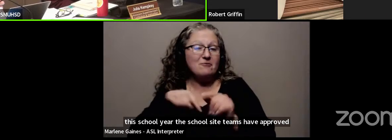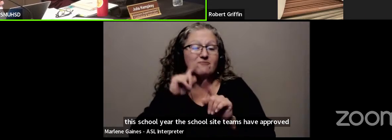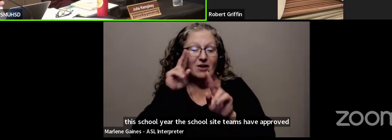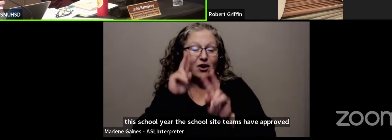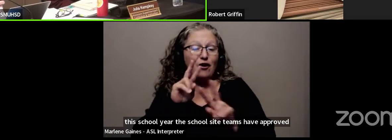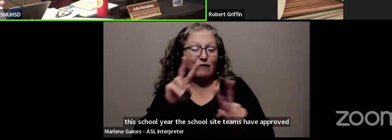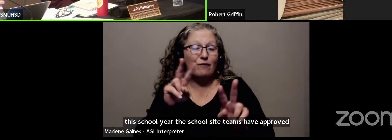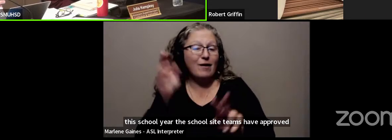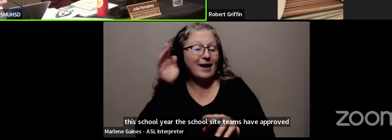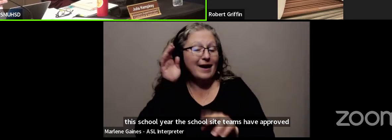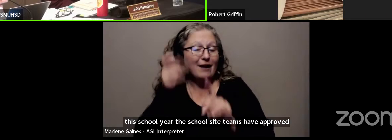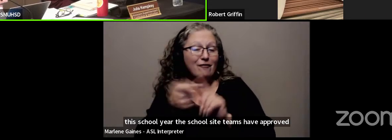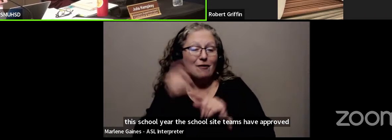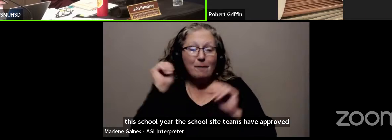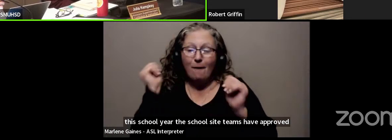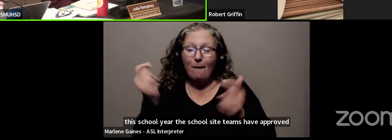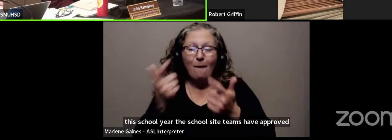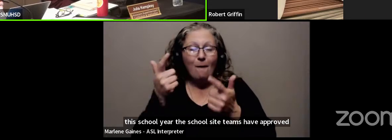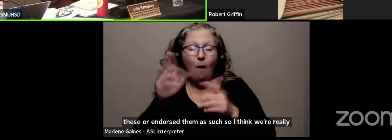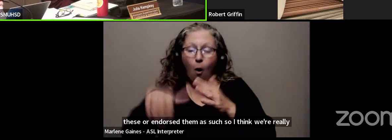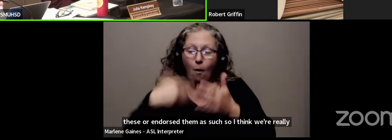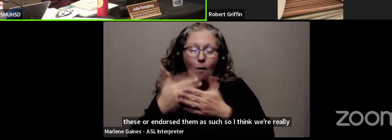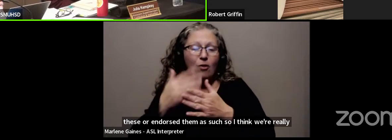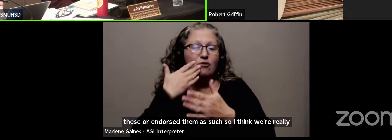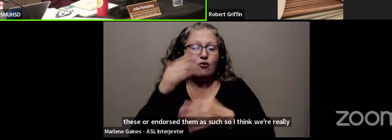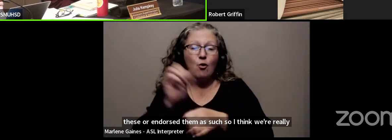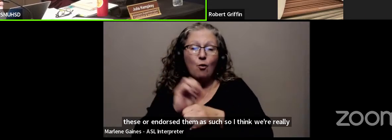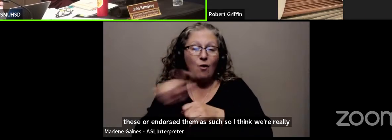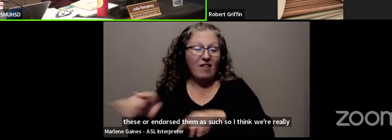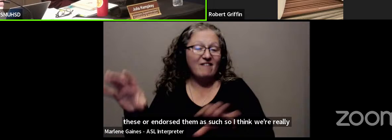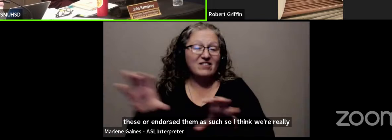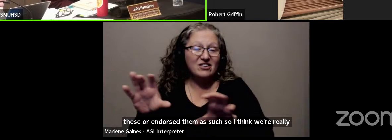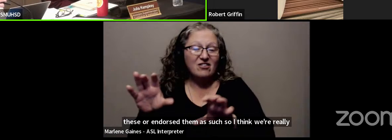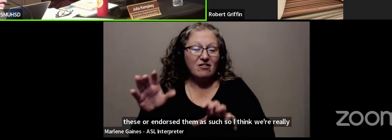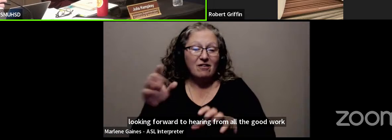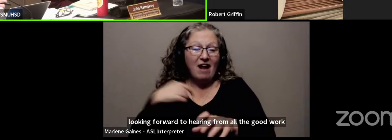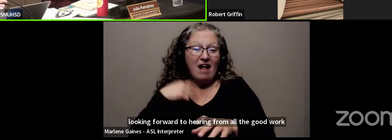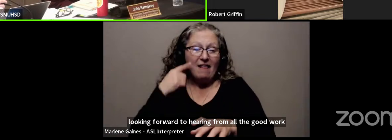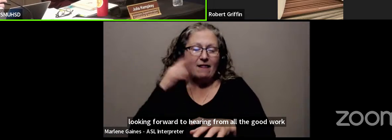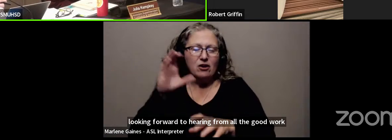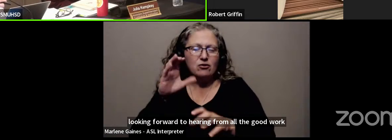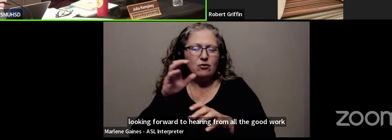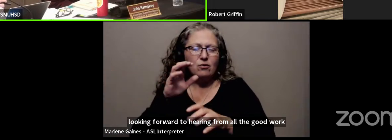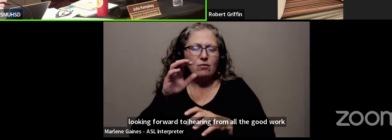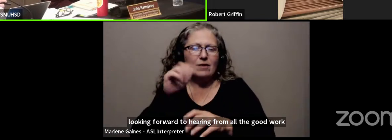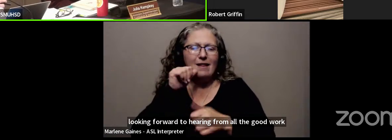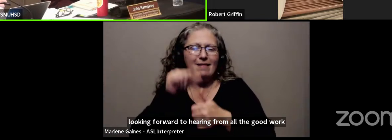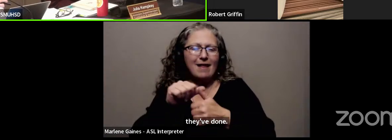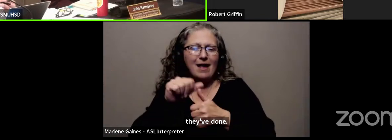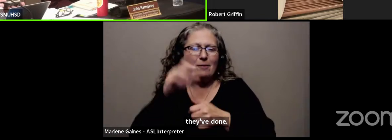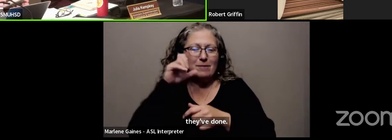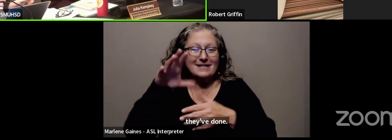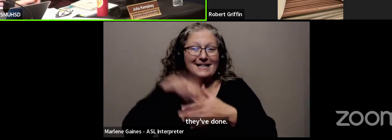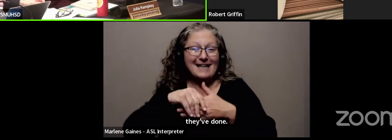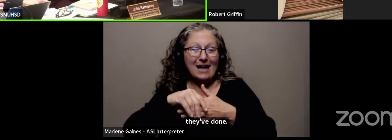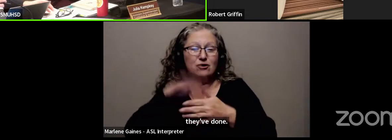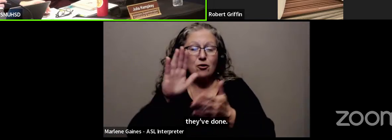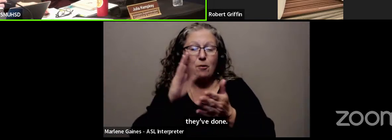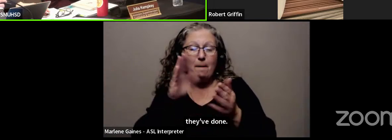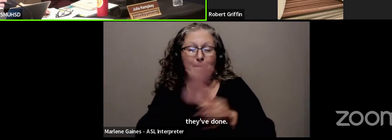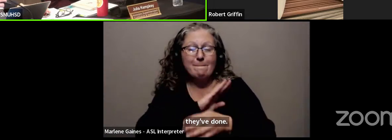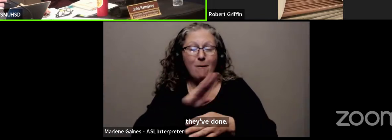to hearing from all of the good work they've done. And I think we're gonna do it in alphabetical order because that's the way that's attached to the board items.